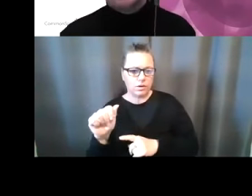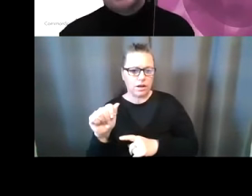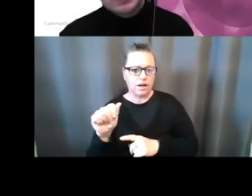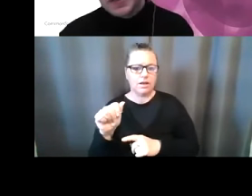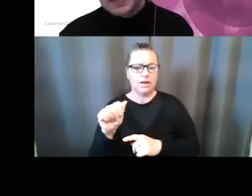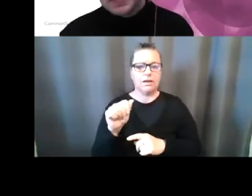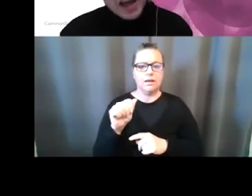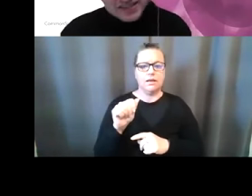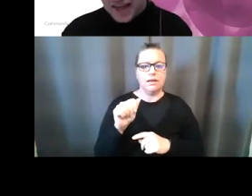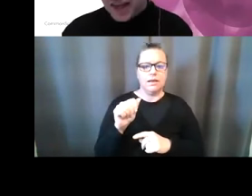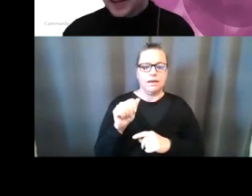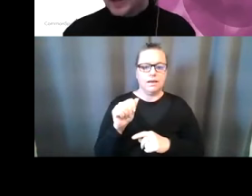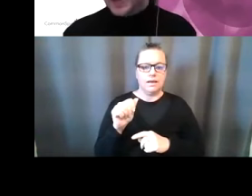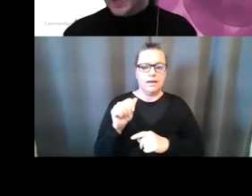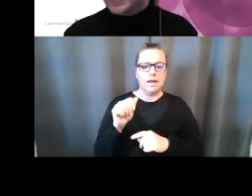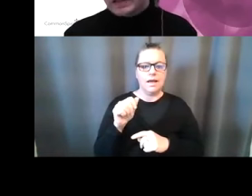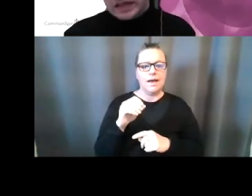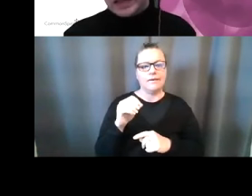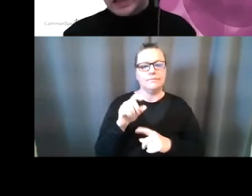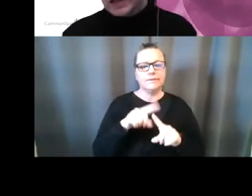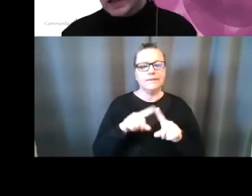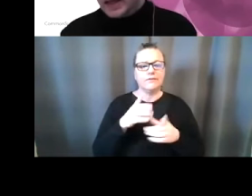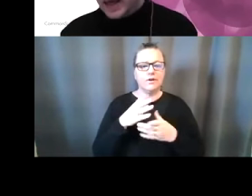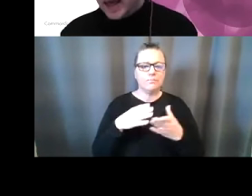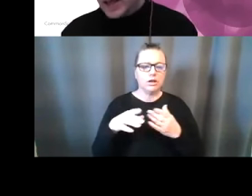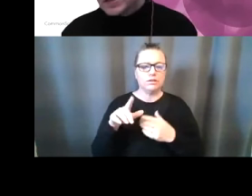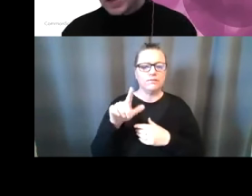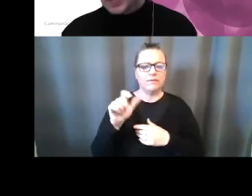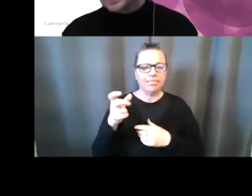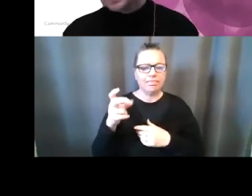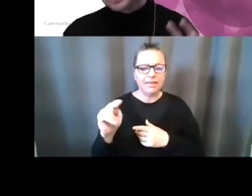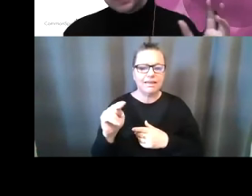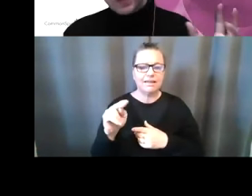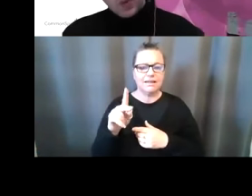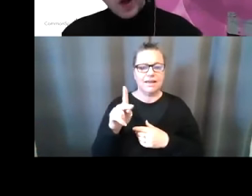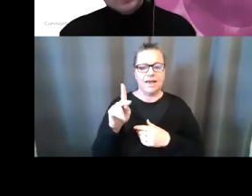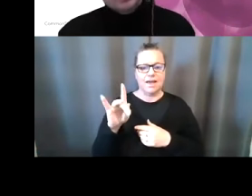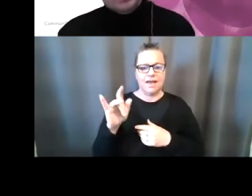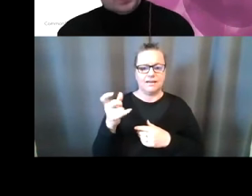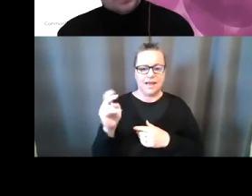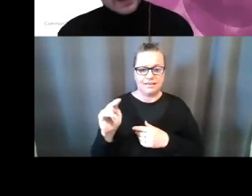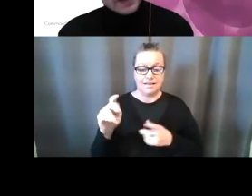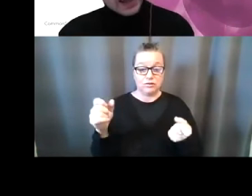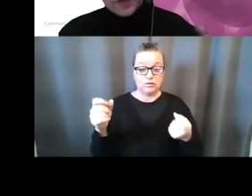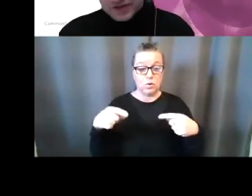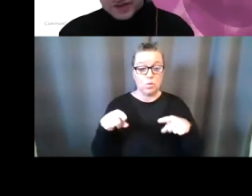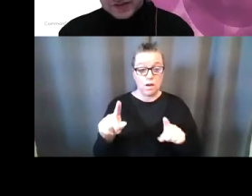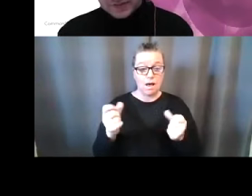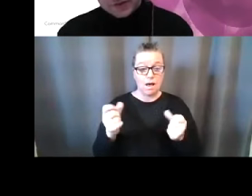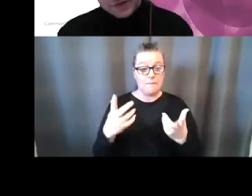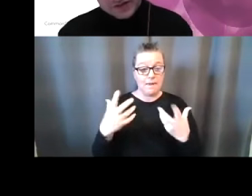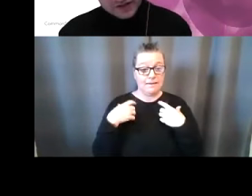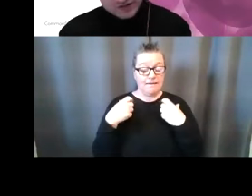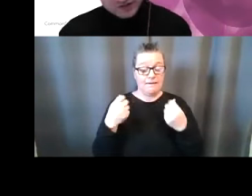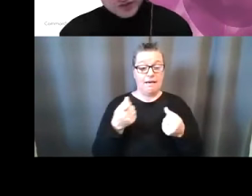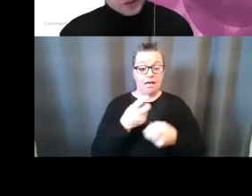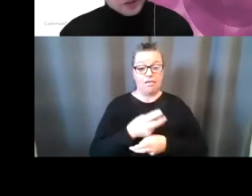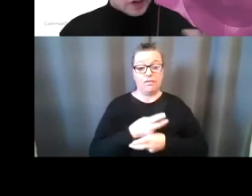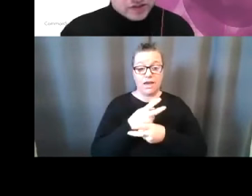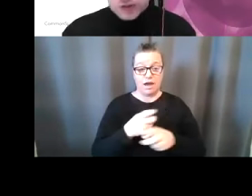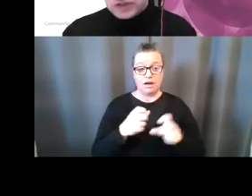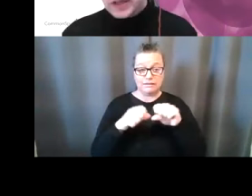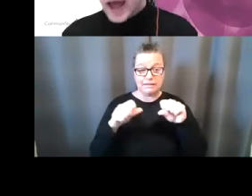from the philosophies of Kaizen and Lean. And so while many healthcare systems across the